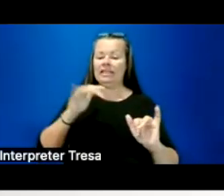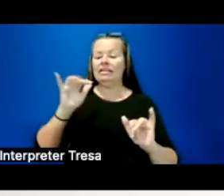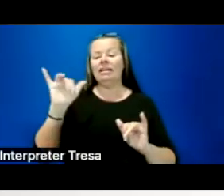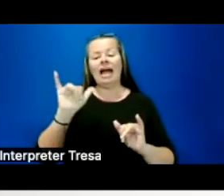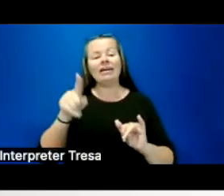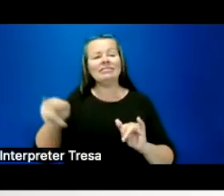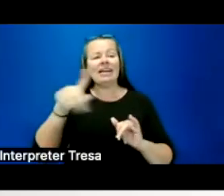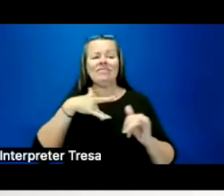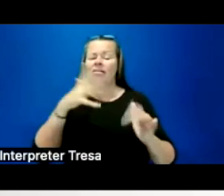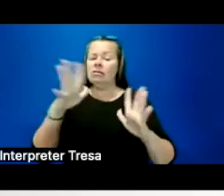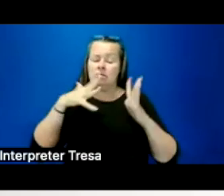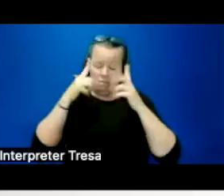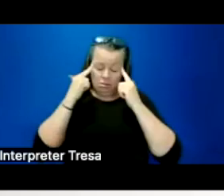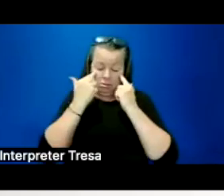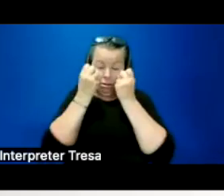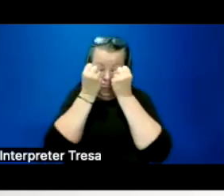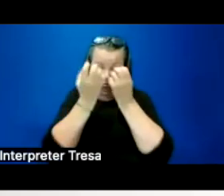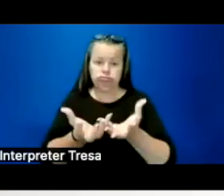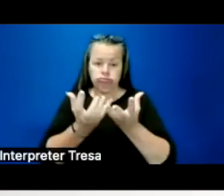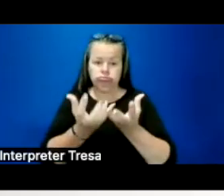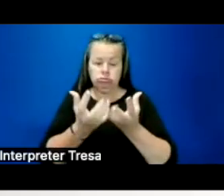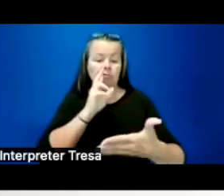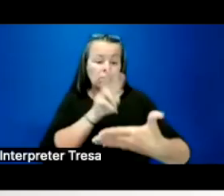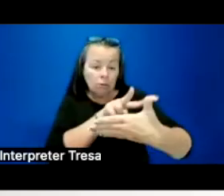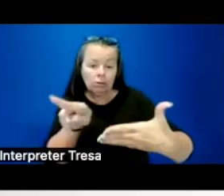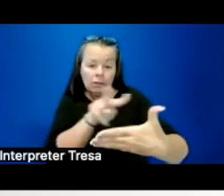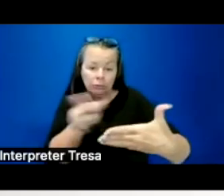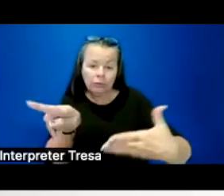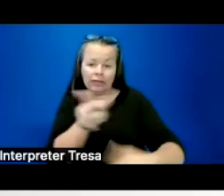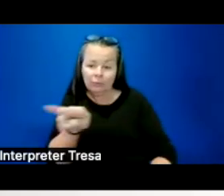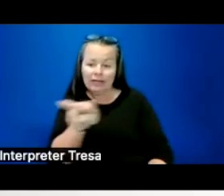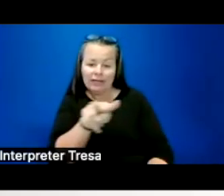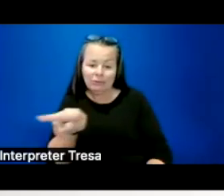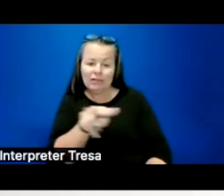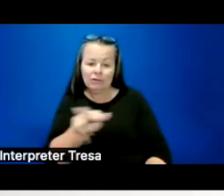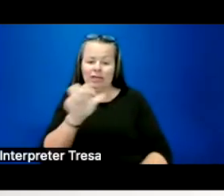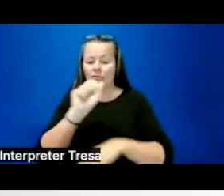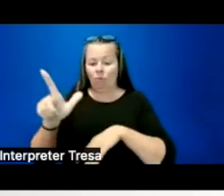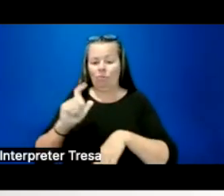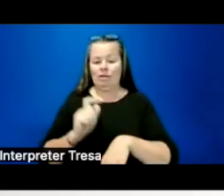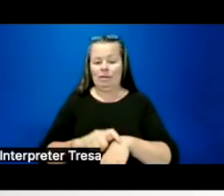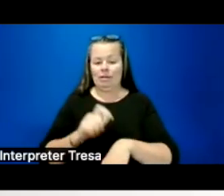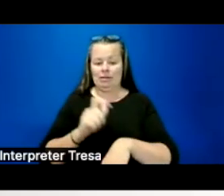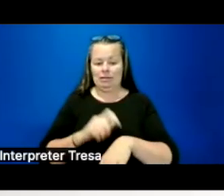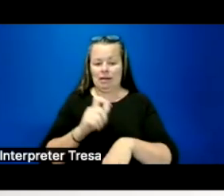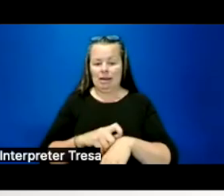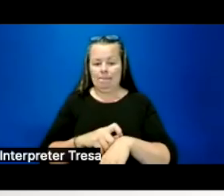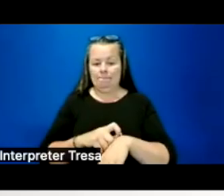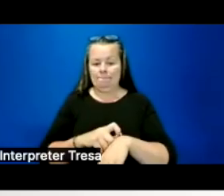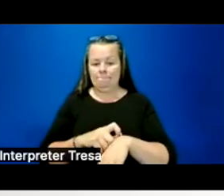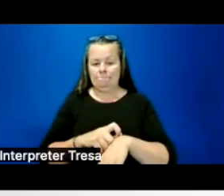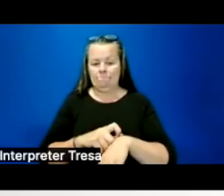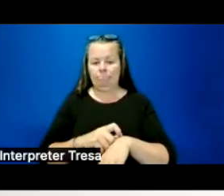reading all the time. Yeah. Very, very tiring. They cannot follow conversations. Let's say if they want to note something down, like, okay, wait a